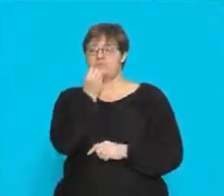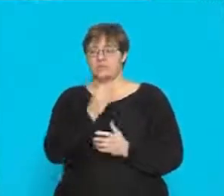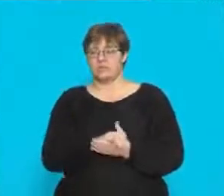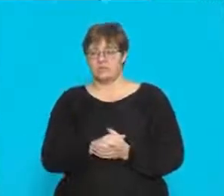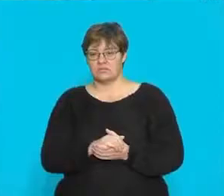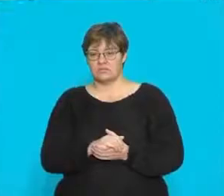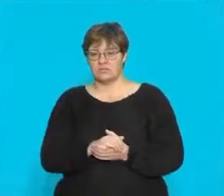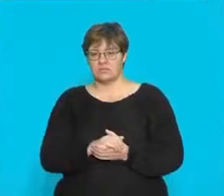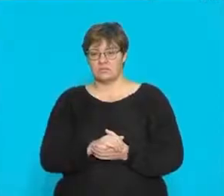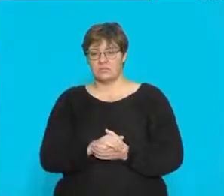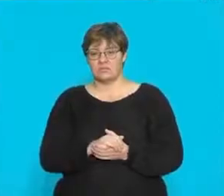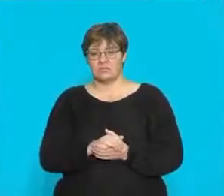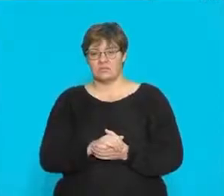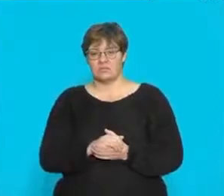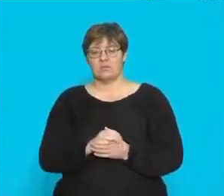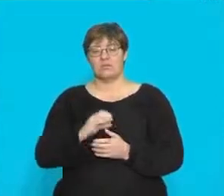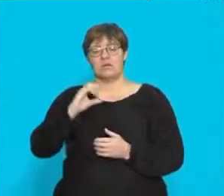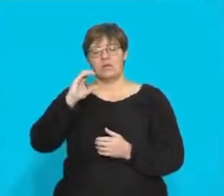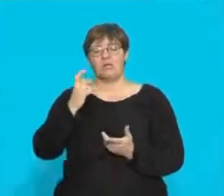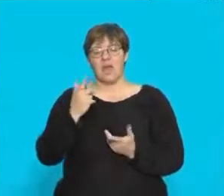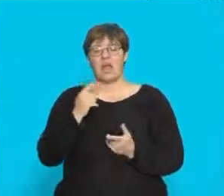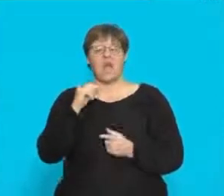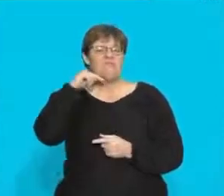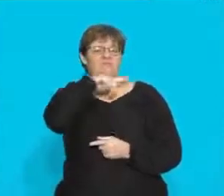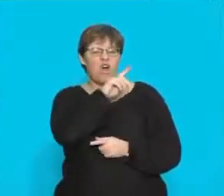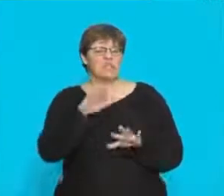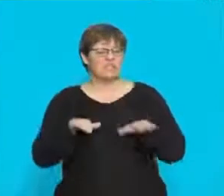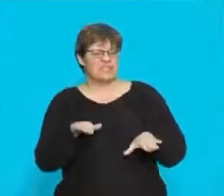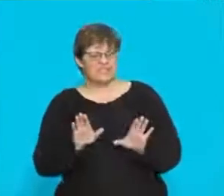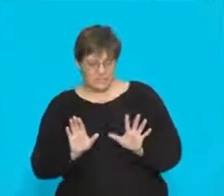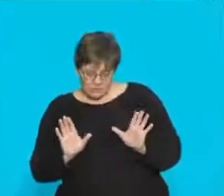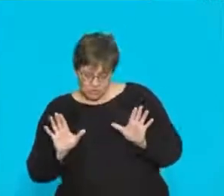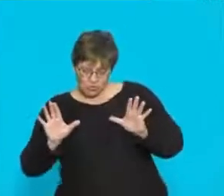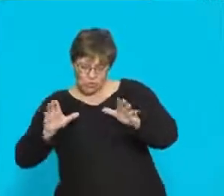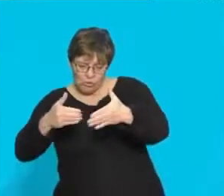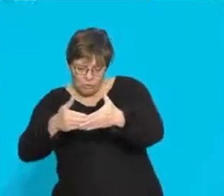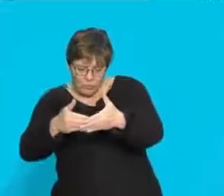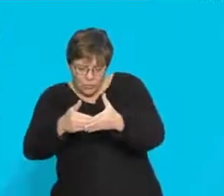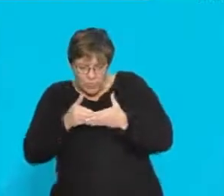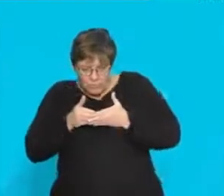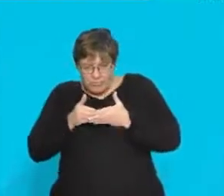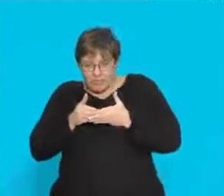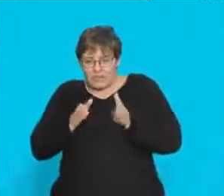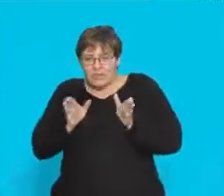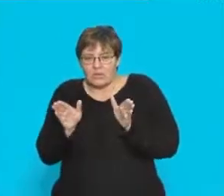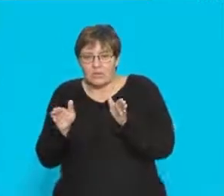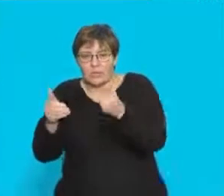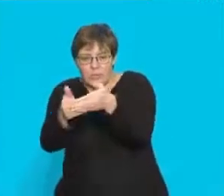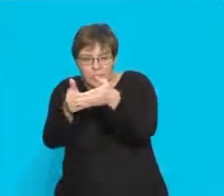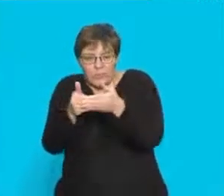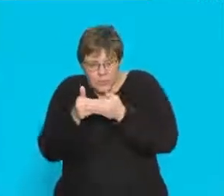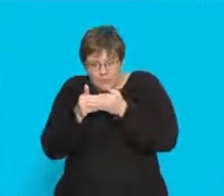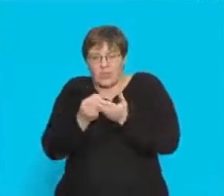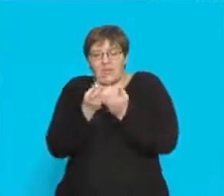like put like these, they're called pseudopodia, false feet, around what they're eating, and they bring it up, and then they're going